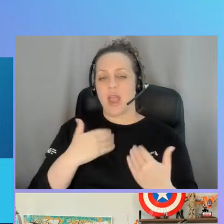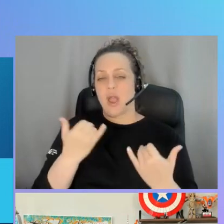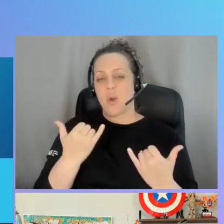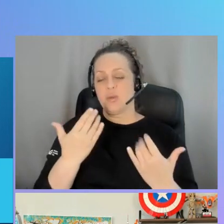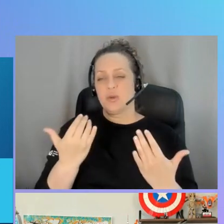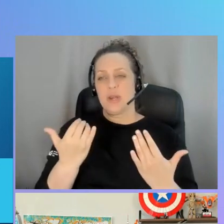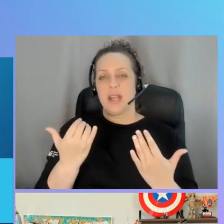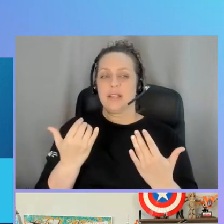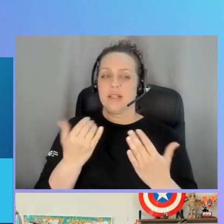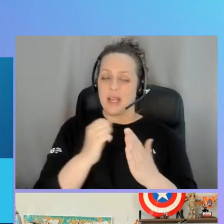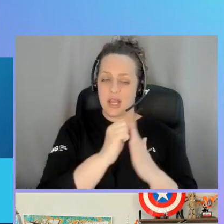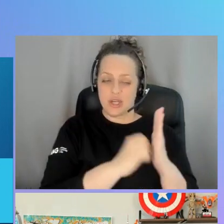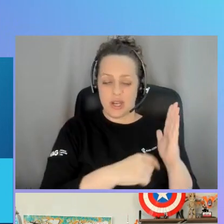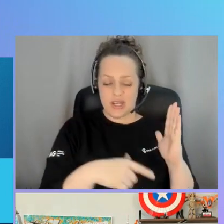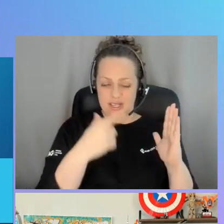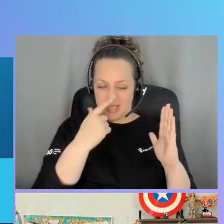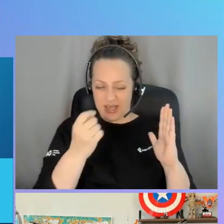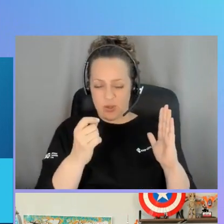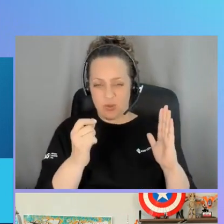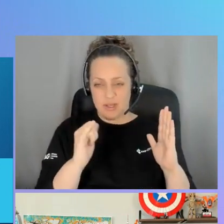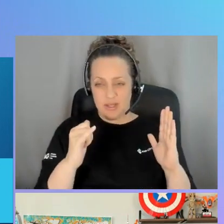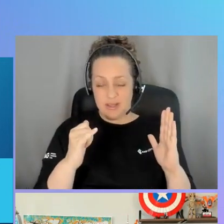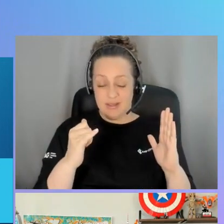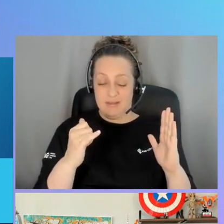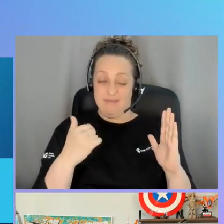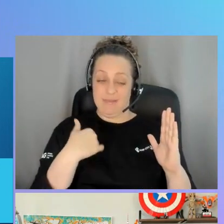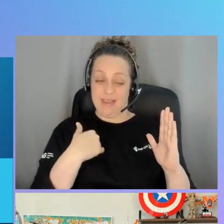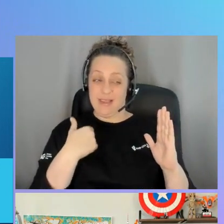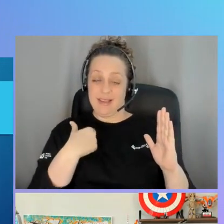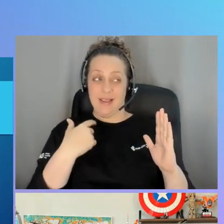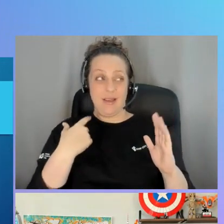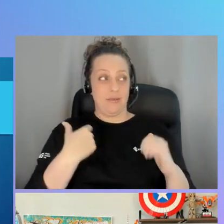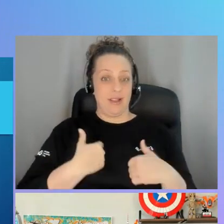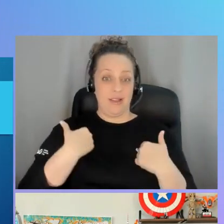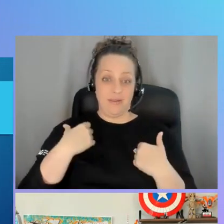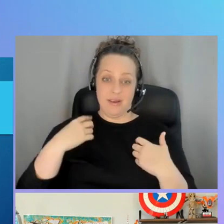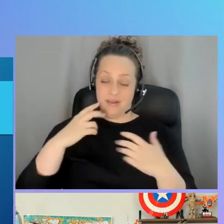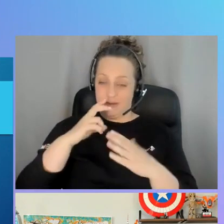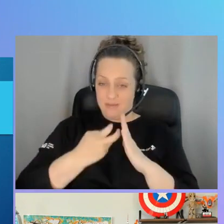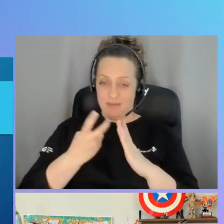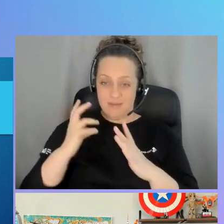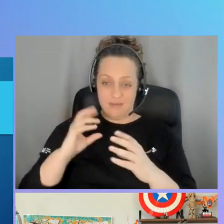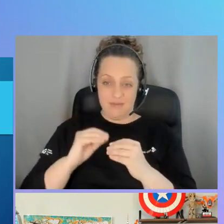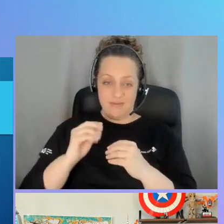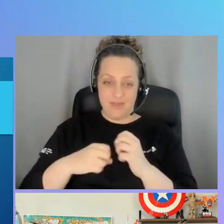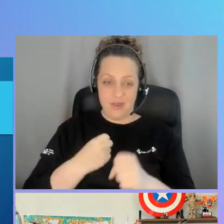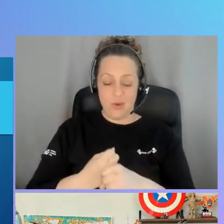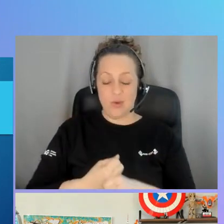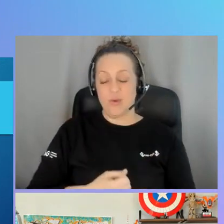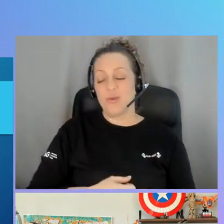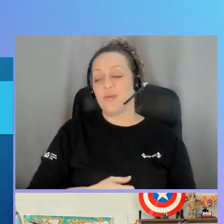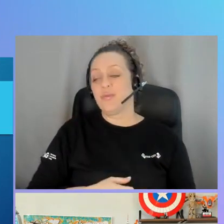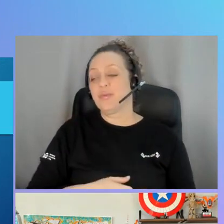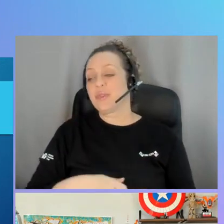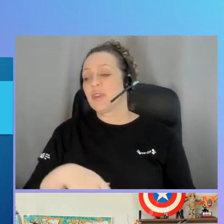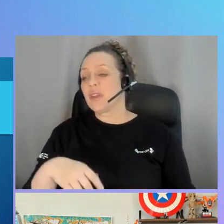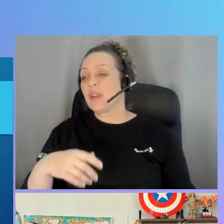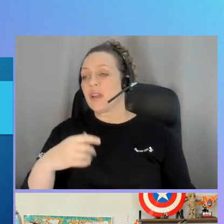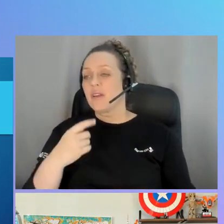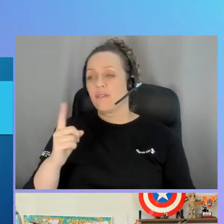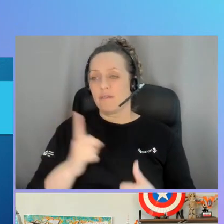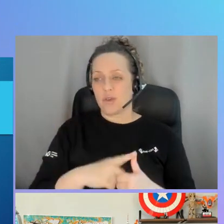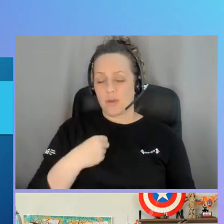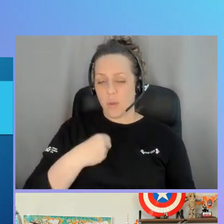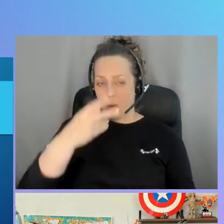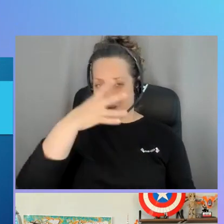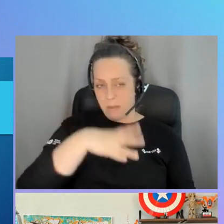is interesting to you all as it is to me, because I've been living it for the past couple years. But before we do that, I am a white male, brown